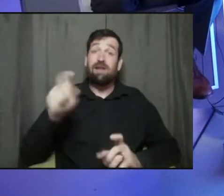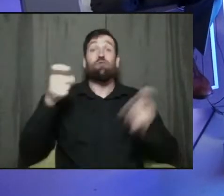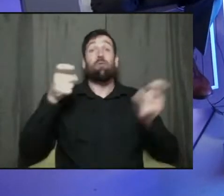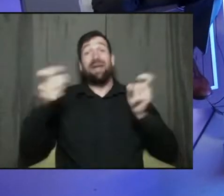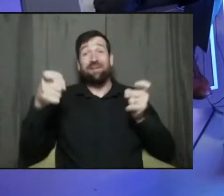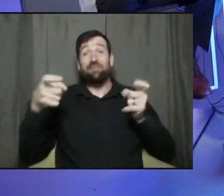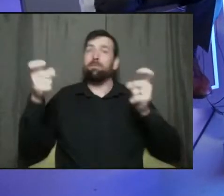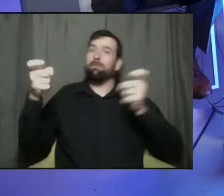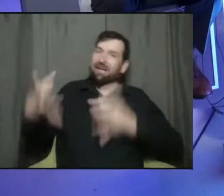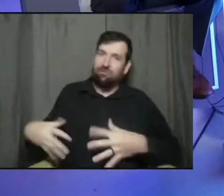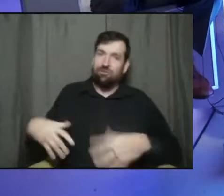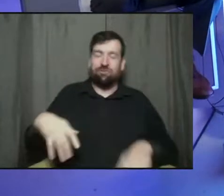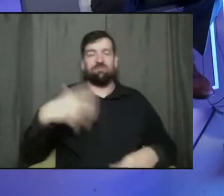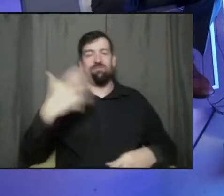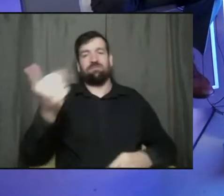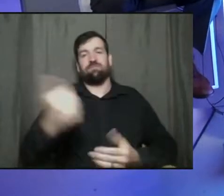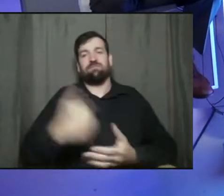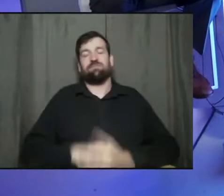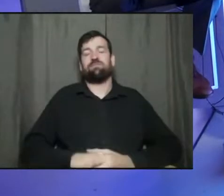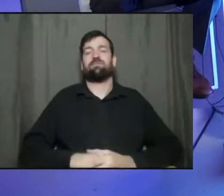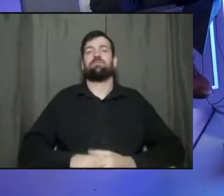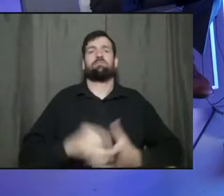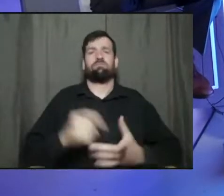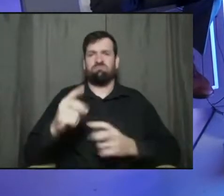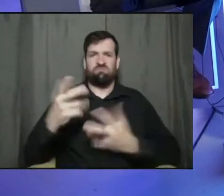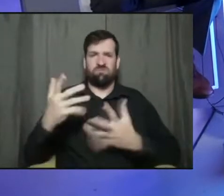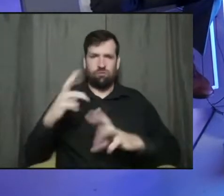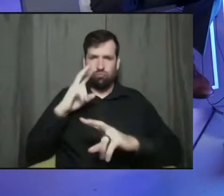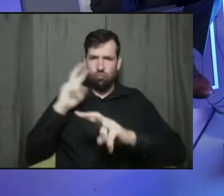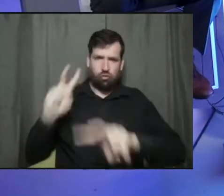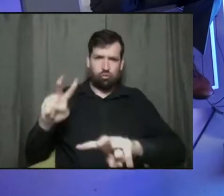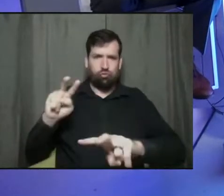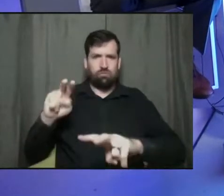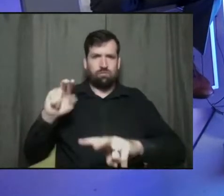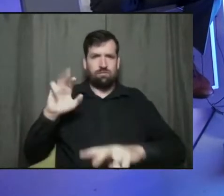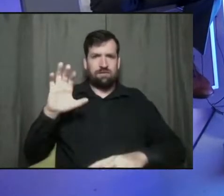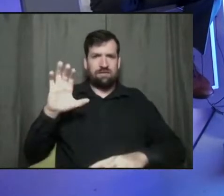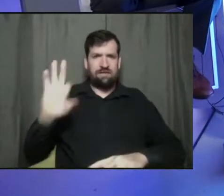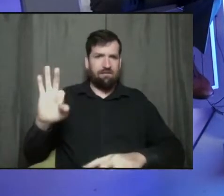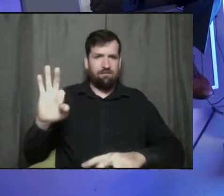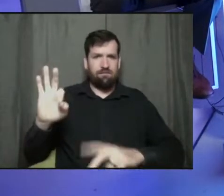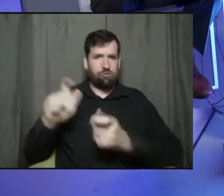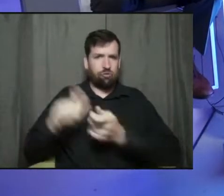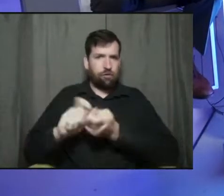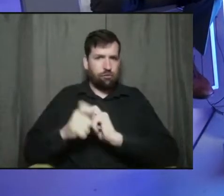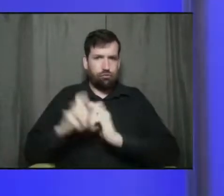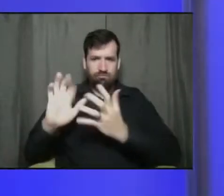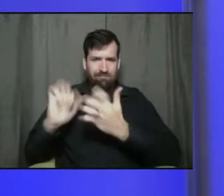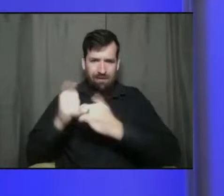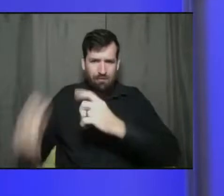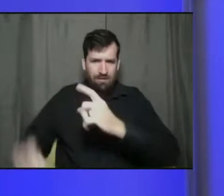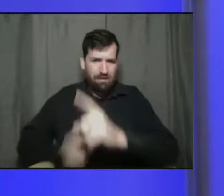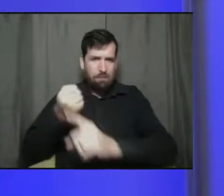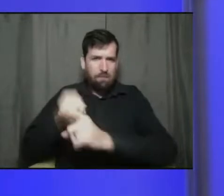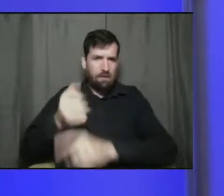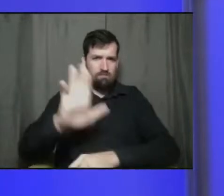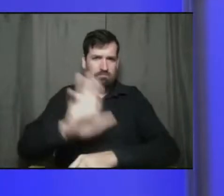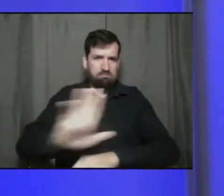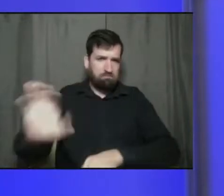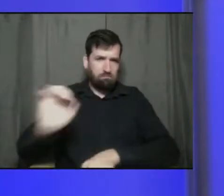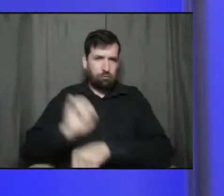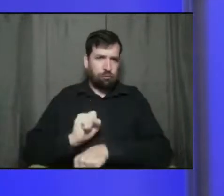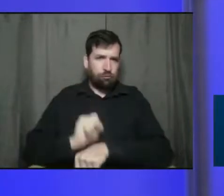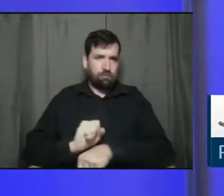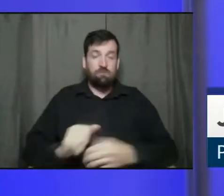that. So you've watched CF change. How has that impacted the work you do? I would say probably the